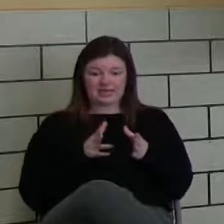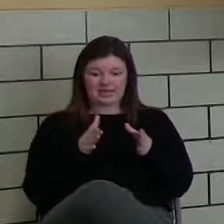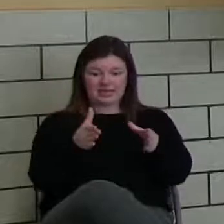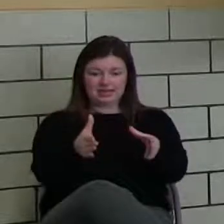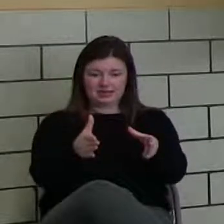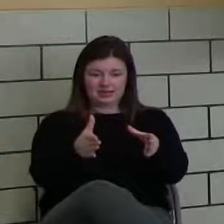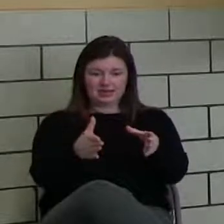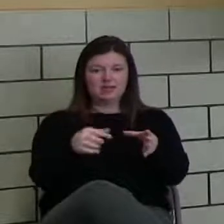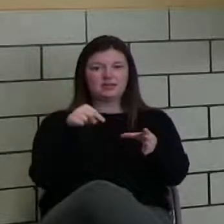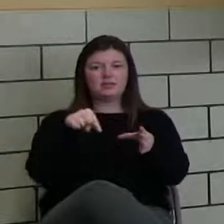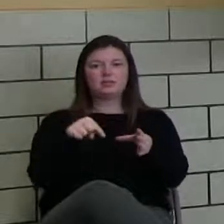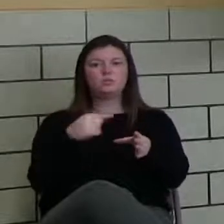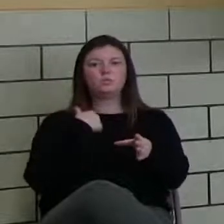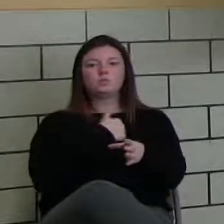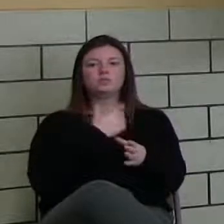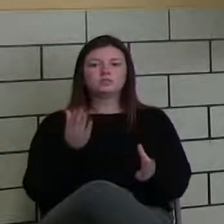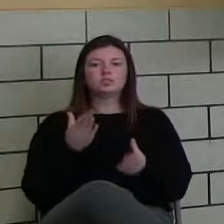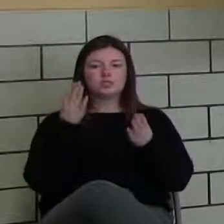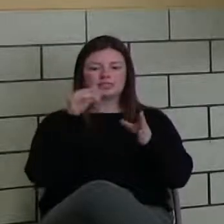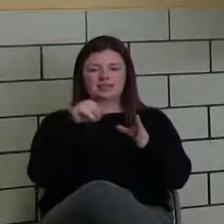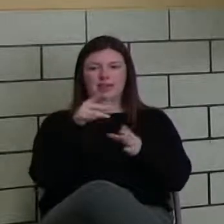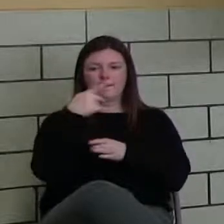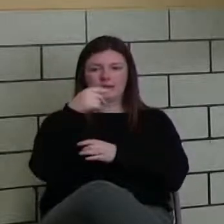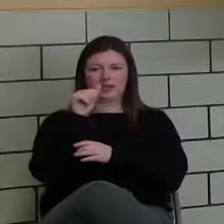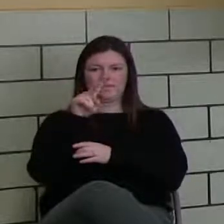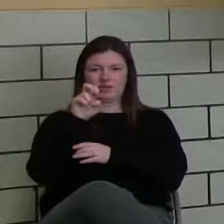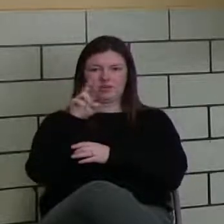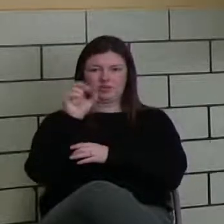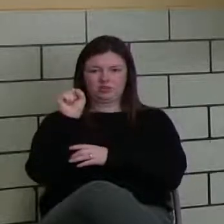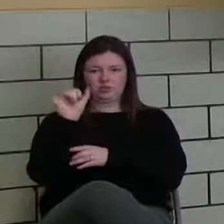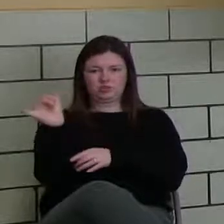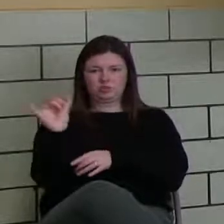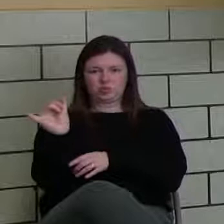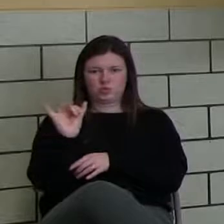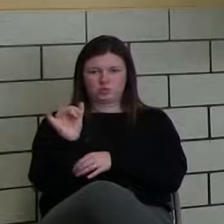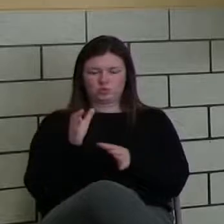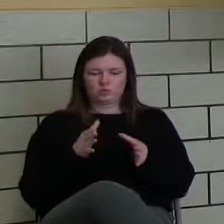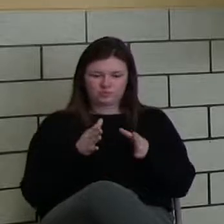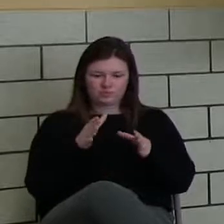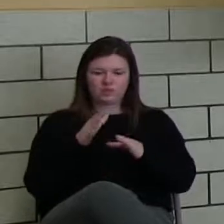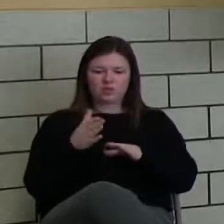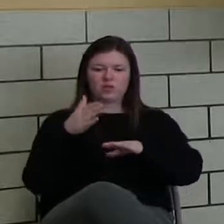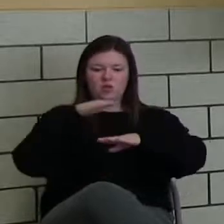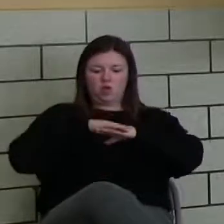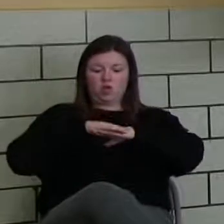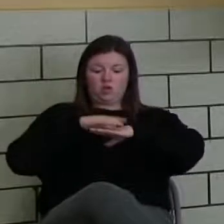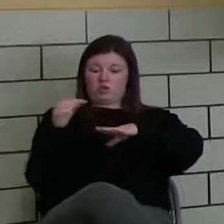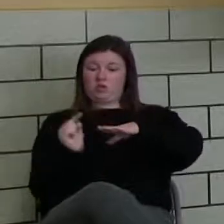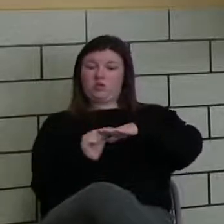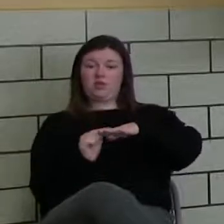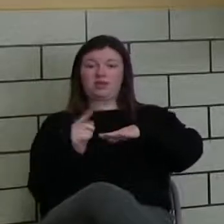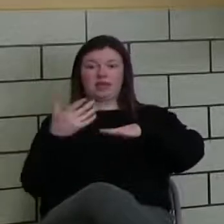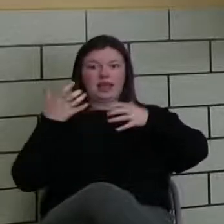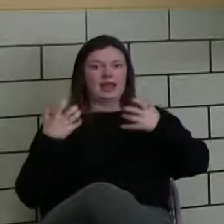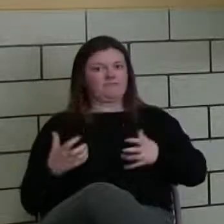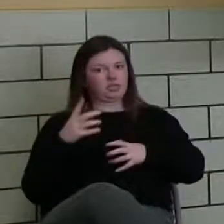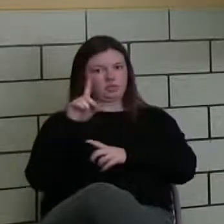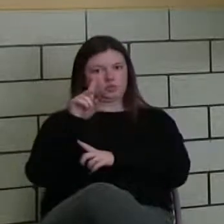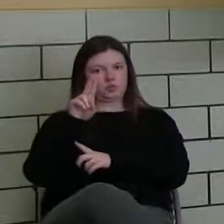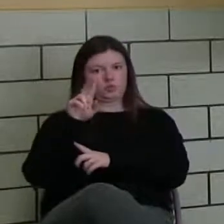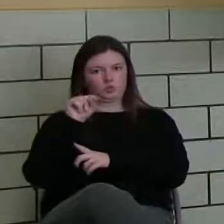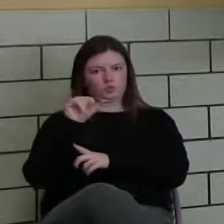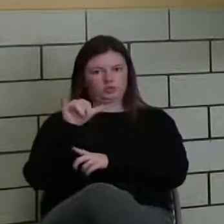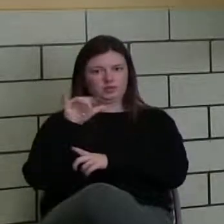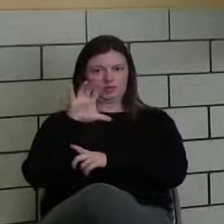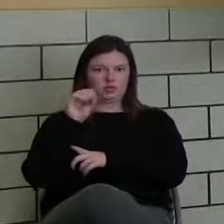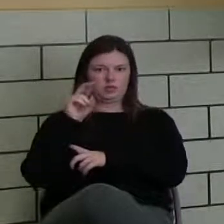on top of a heavy-duty concrete with a curved flush ribbon. So that's a flush space that trucks